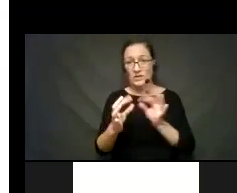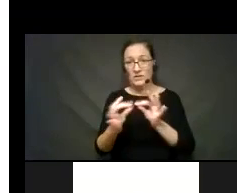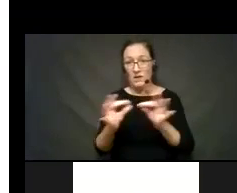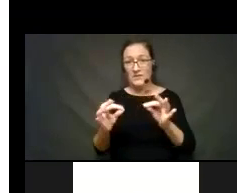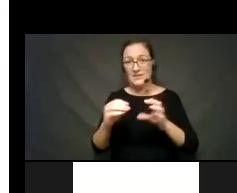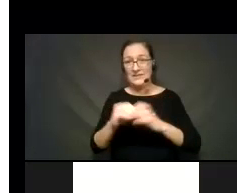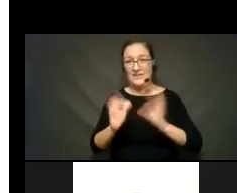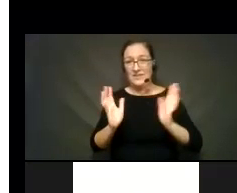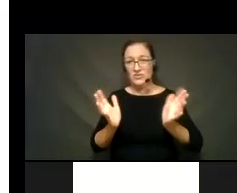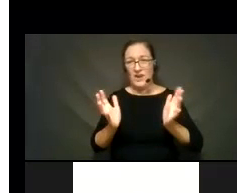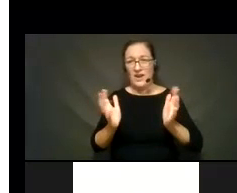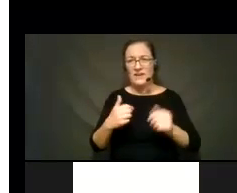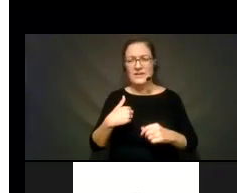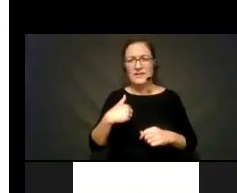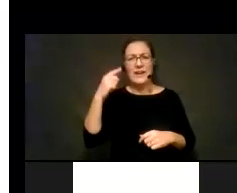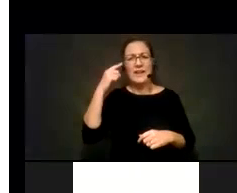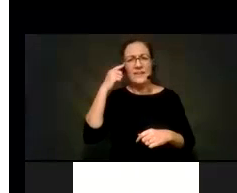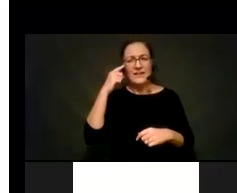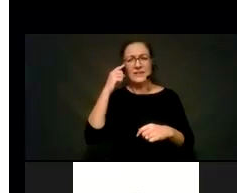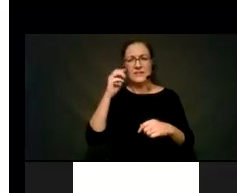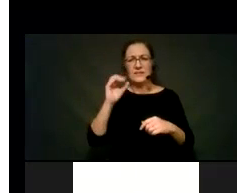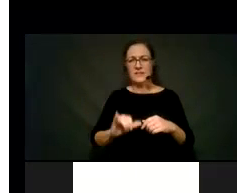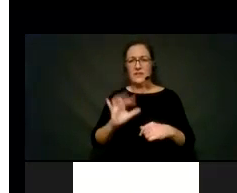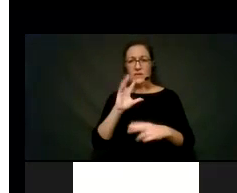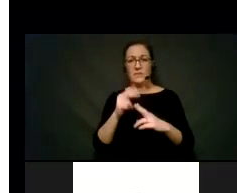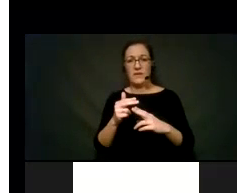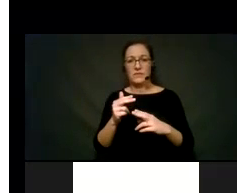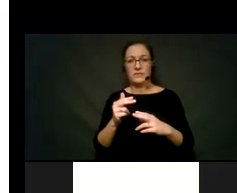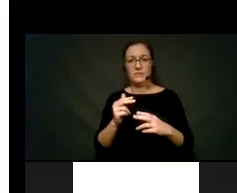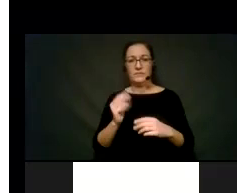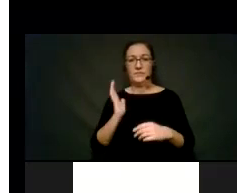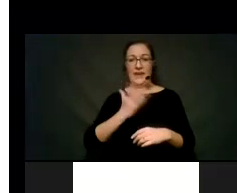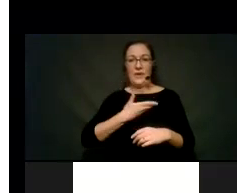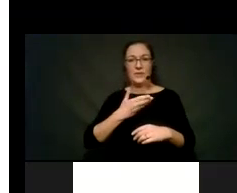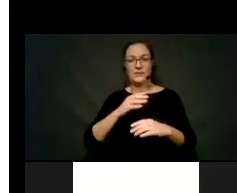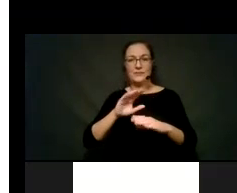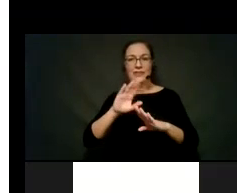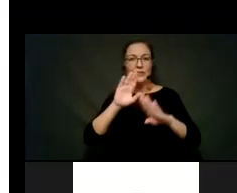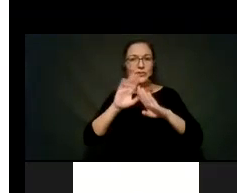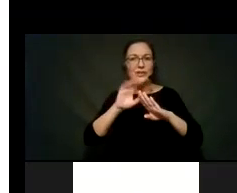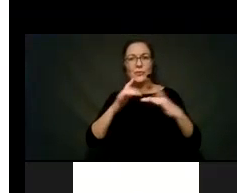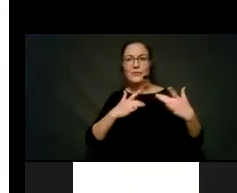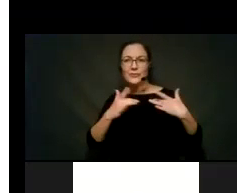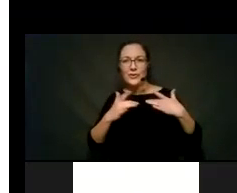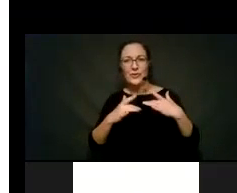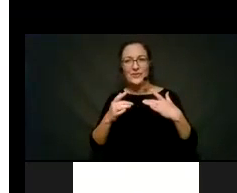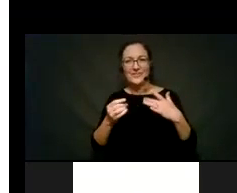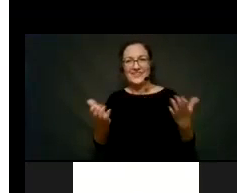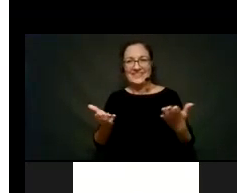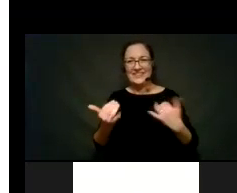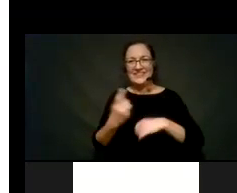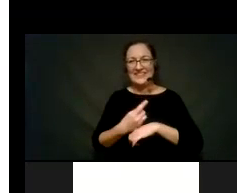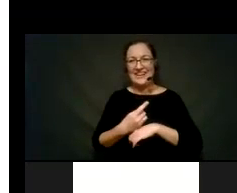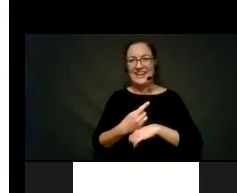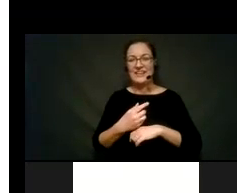that I think also is speaking to a lot of what we're sensing and hearing here today, that the unease that is also